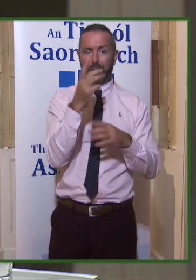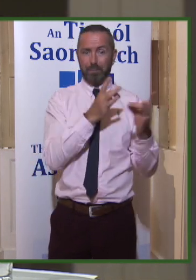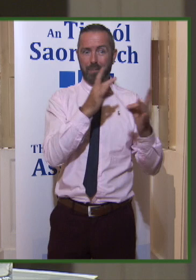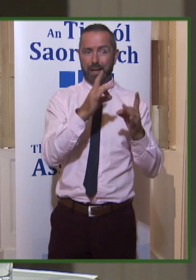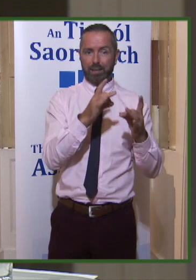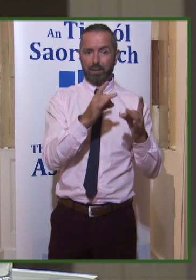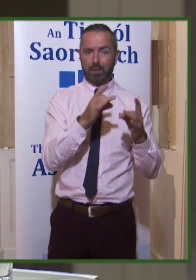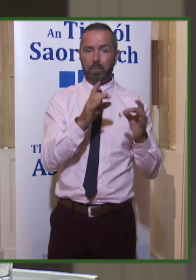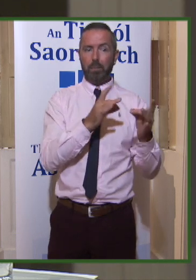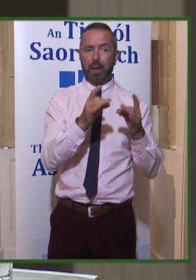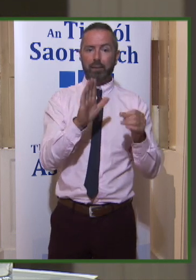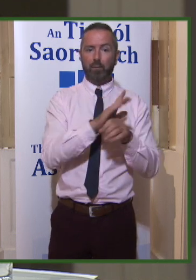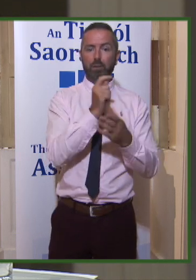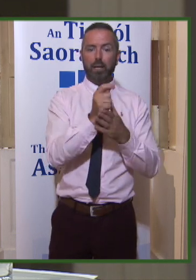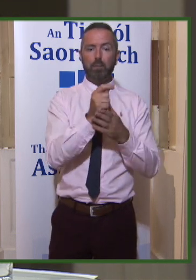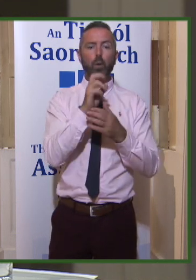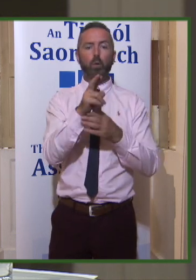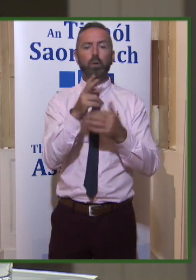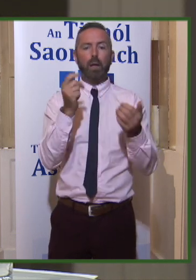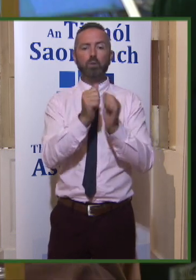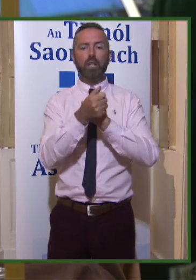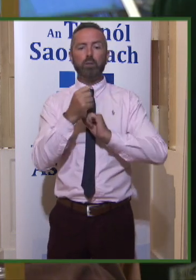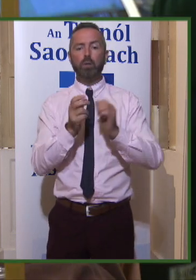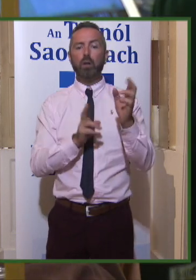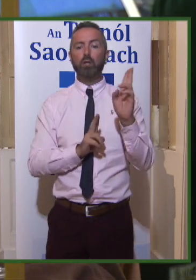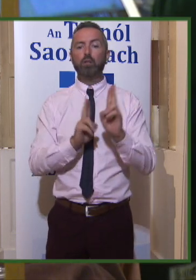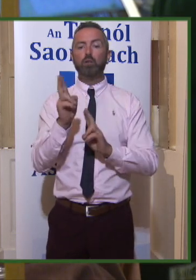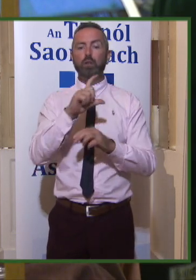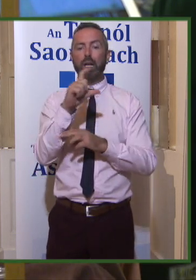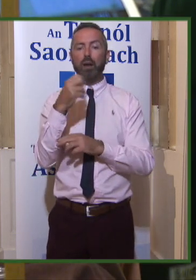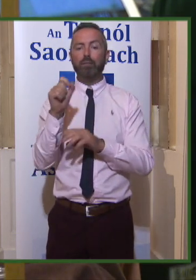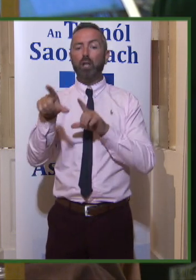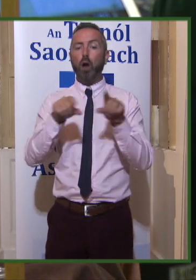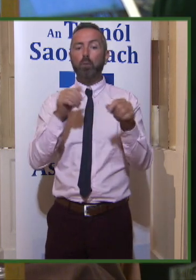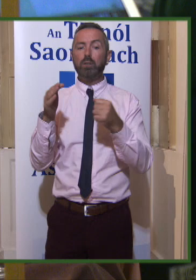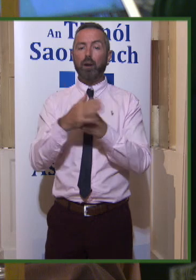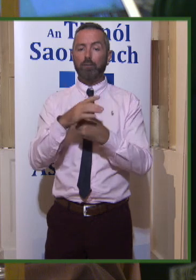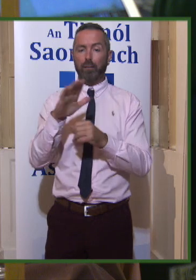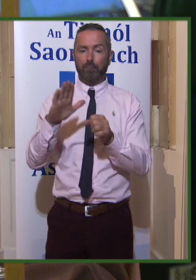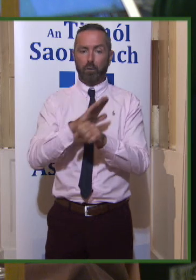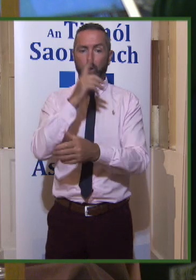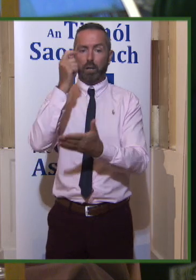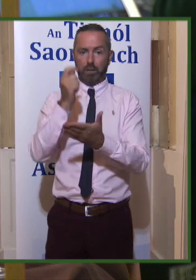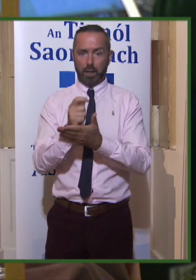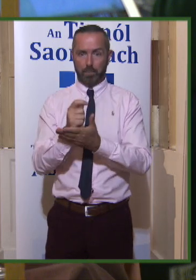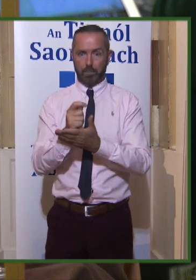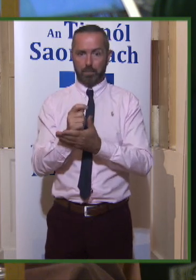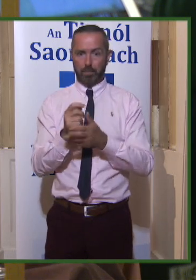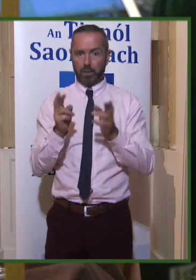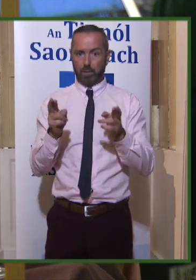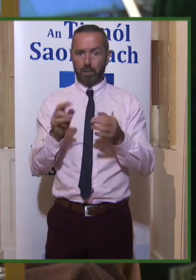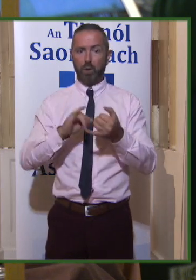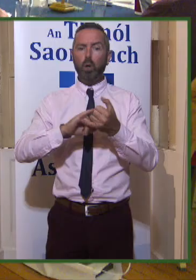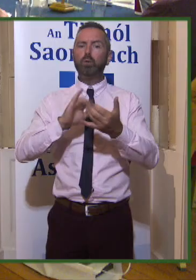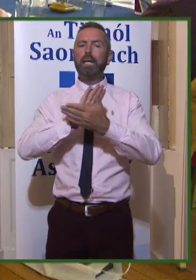The amendment is should councillors have the option of full-time. Is that correct? Those